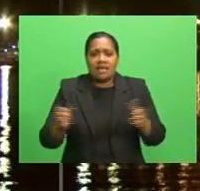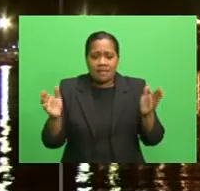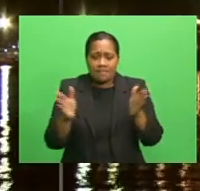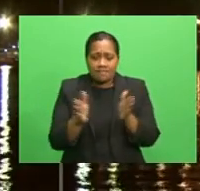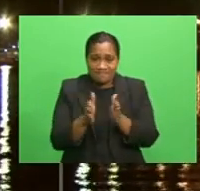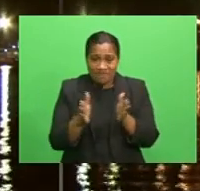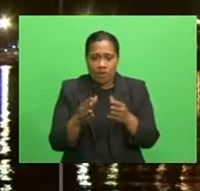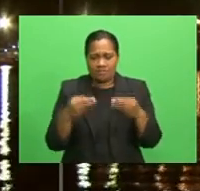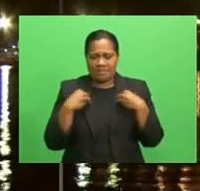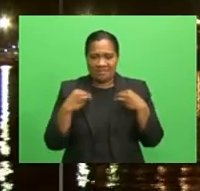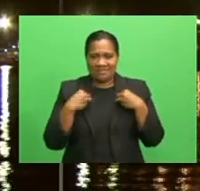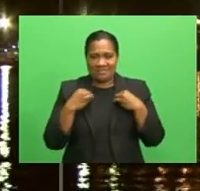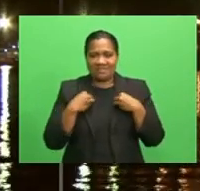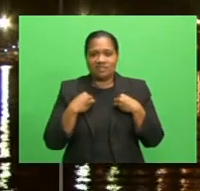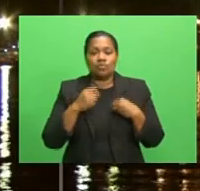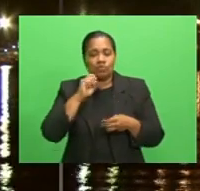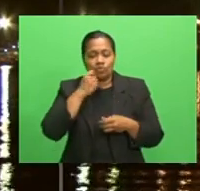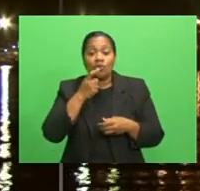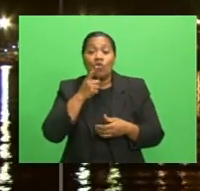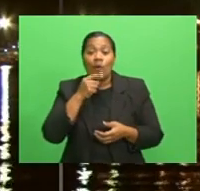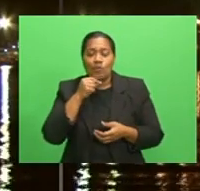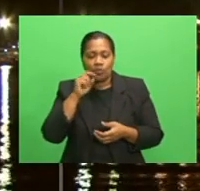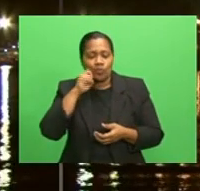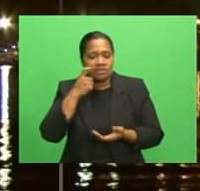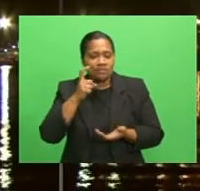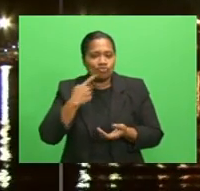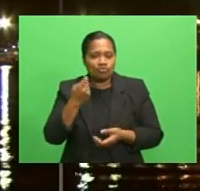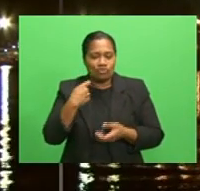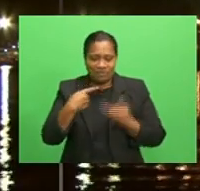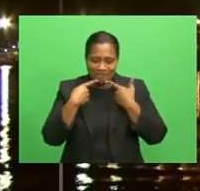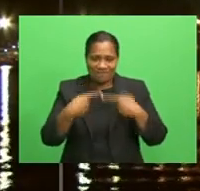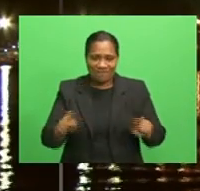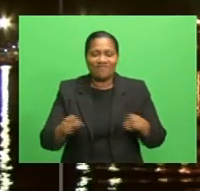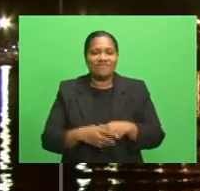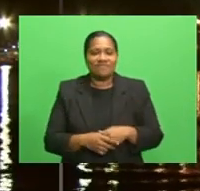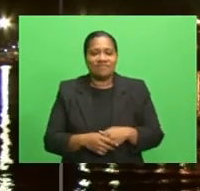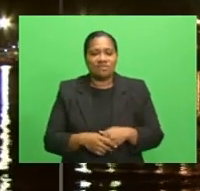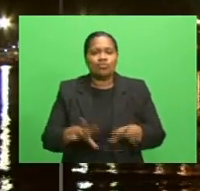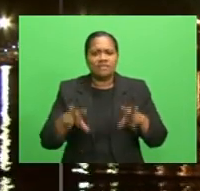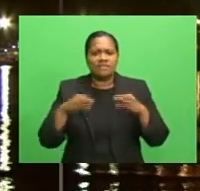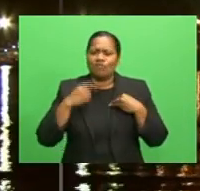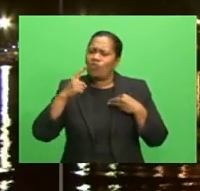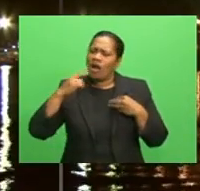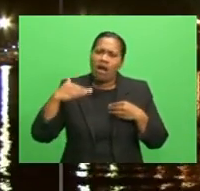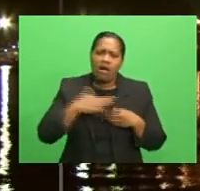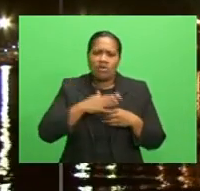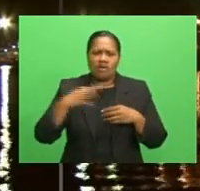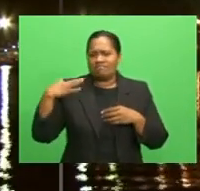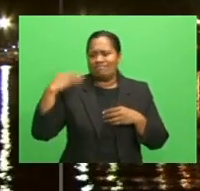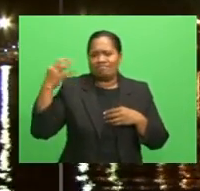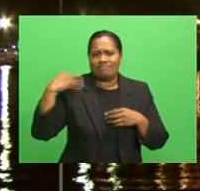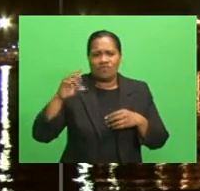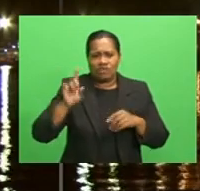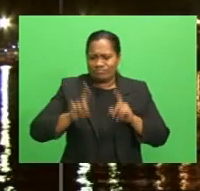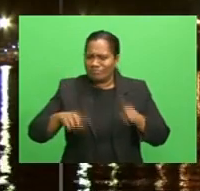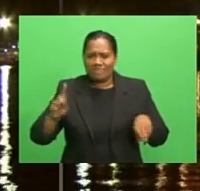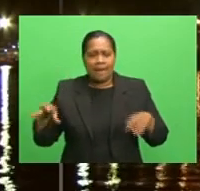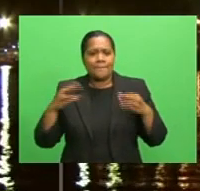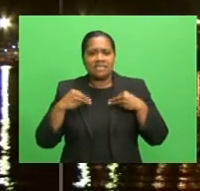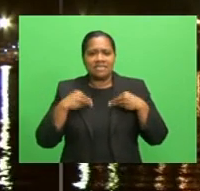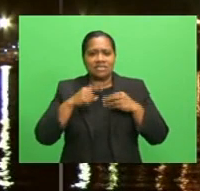Enterprises Loan Scheme will be made soon. The Ministry of Industry and Trade received hundreds of applications from various businesses in June,